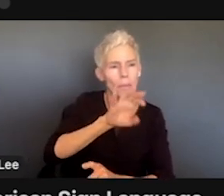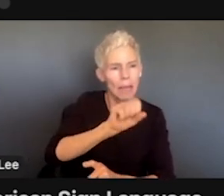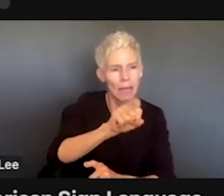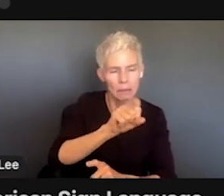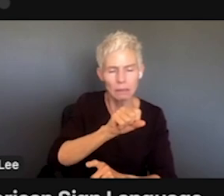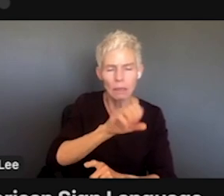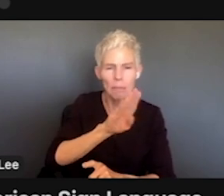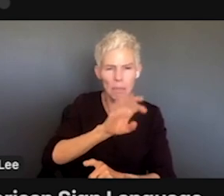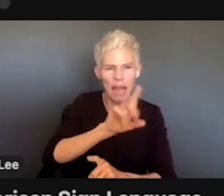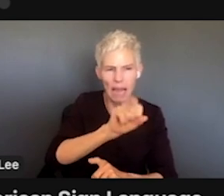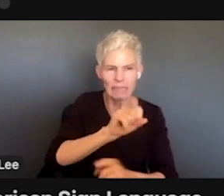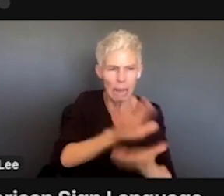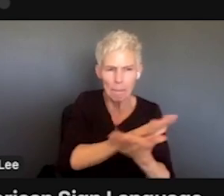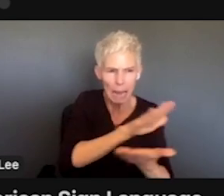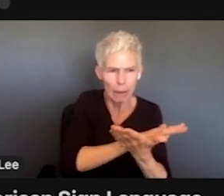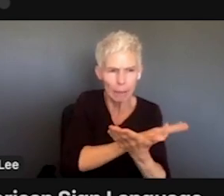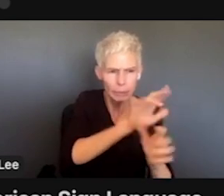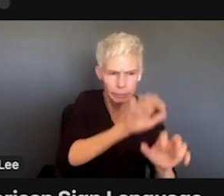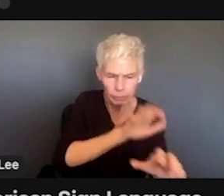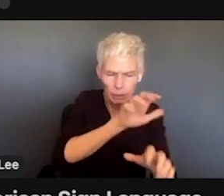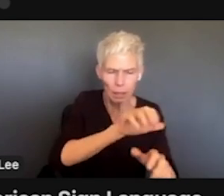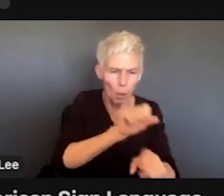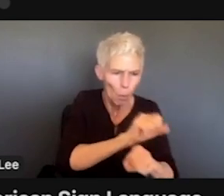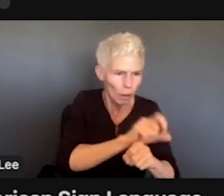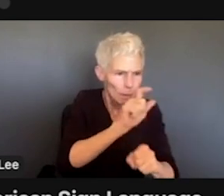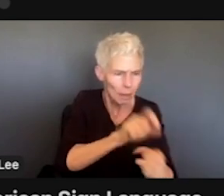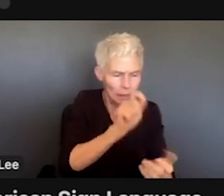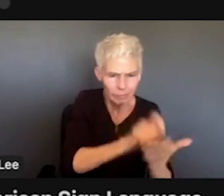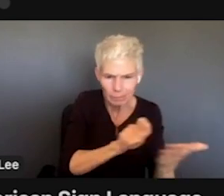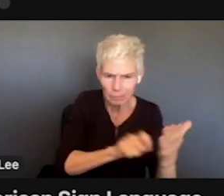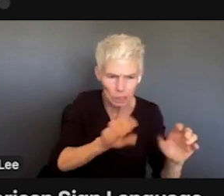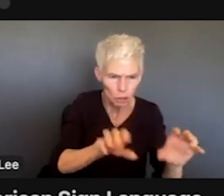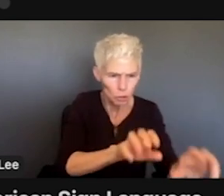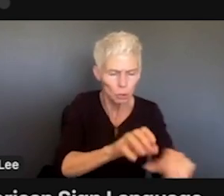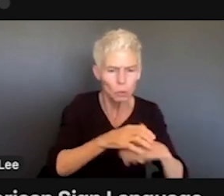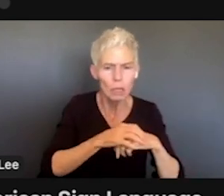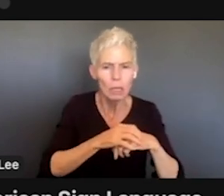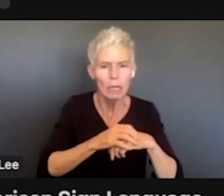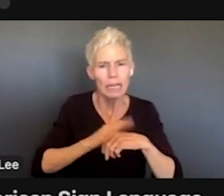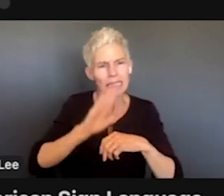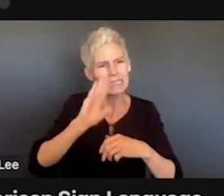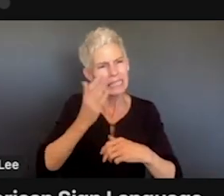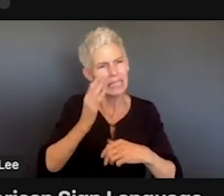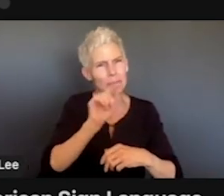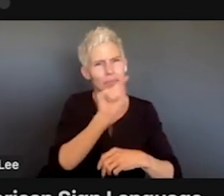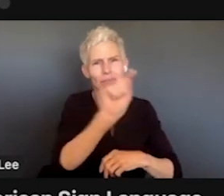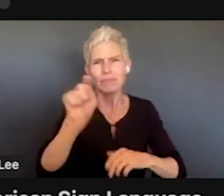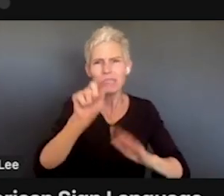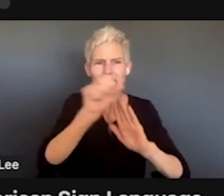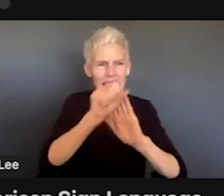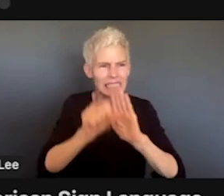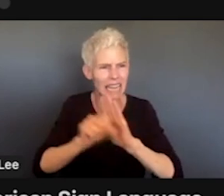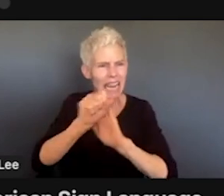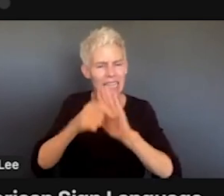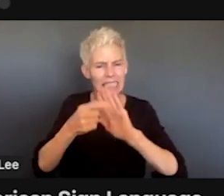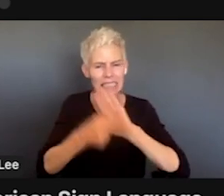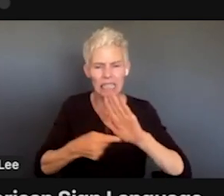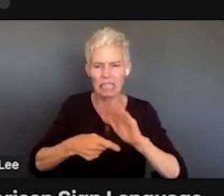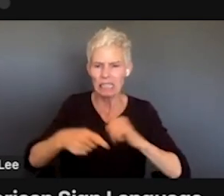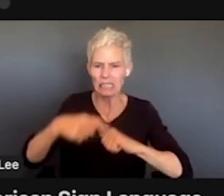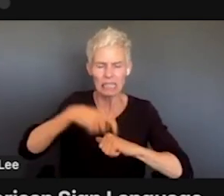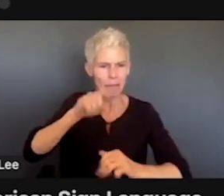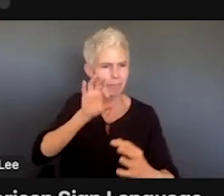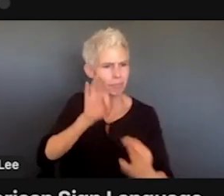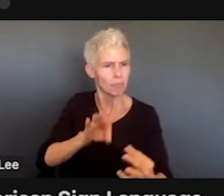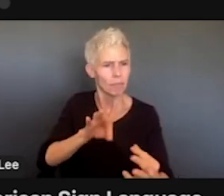and the work that was being done, it seemed like the states, the timing was right. States were